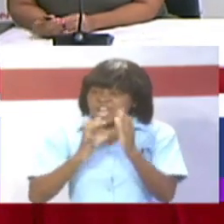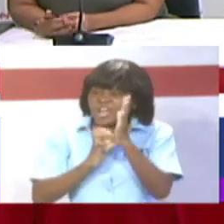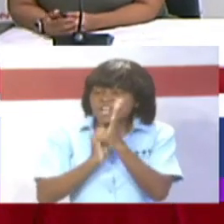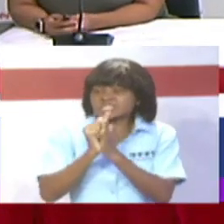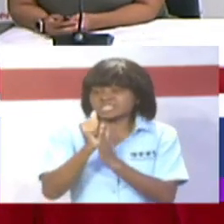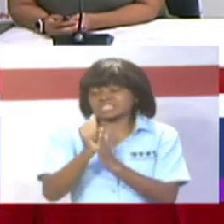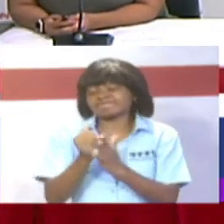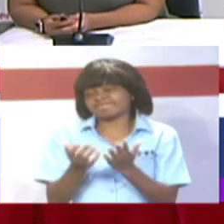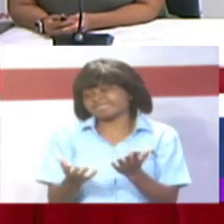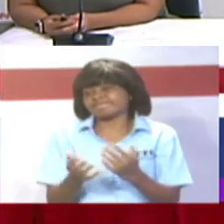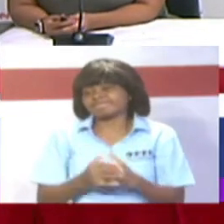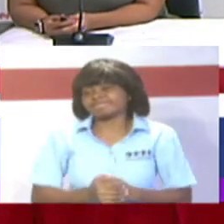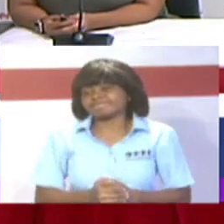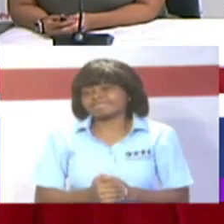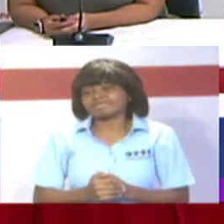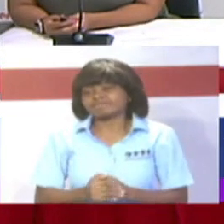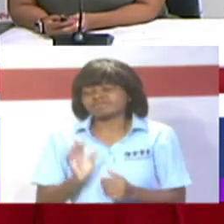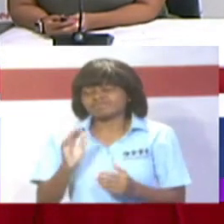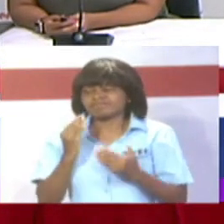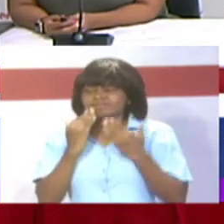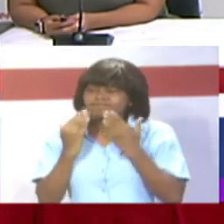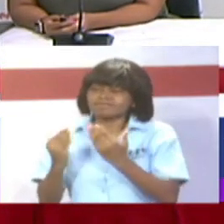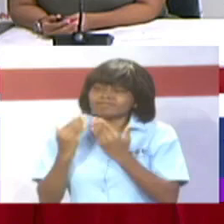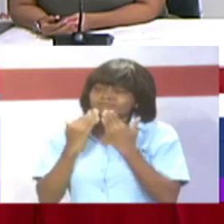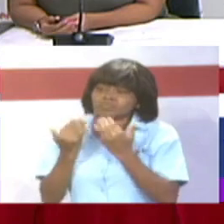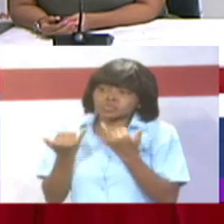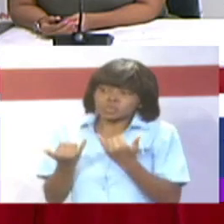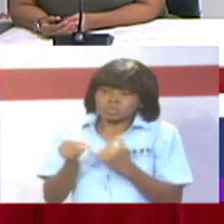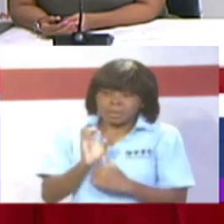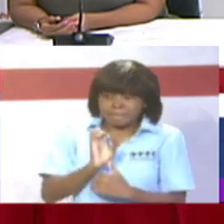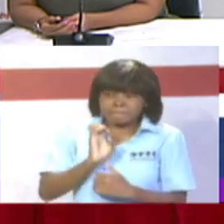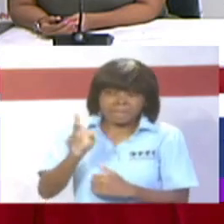to Guardian Media Limited for your follow-up question.